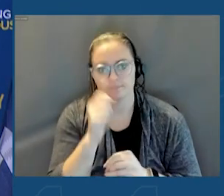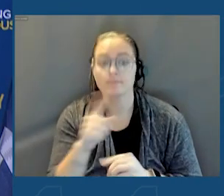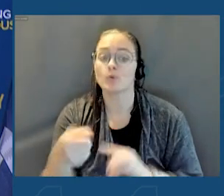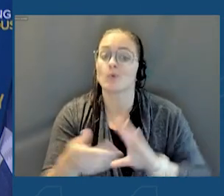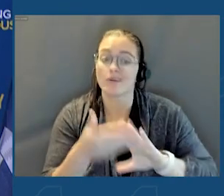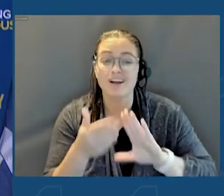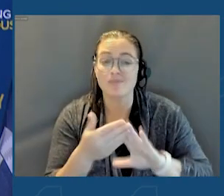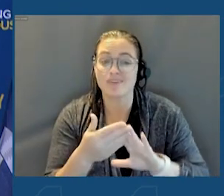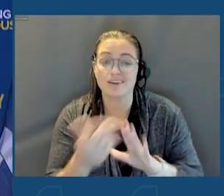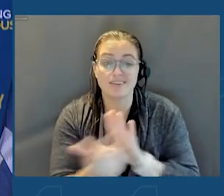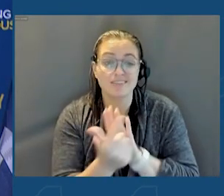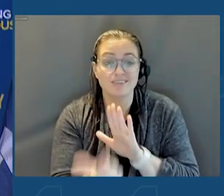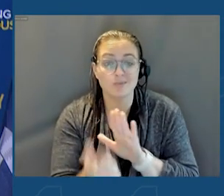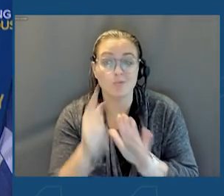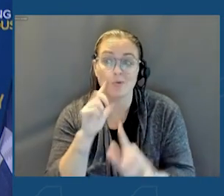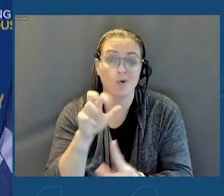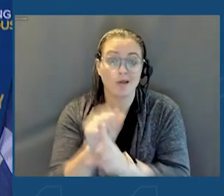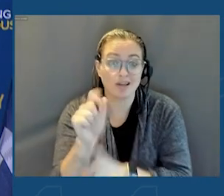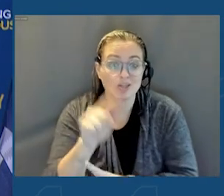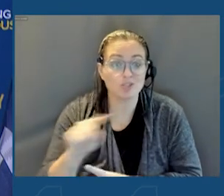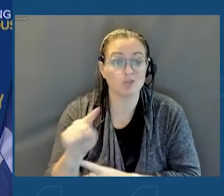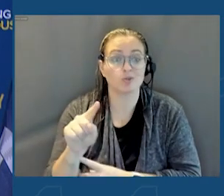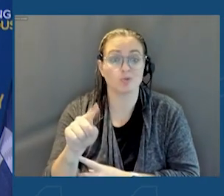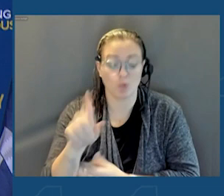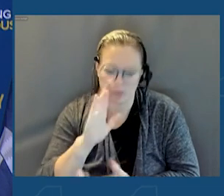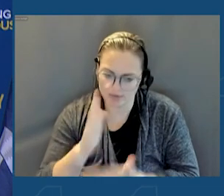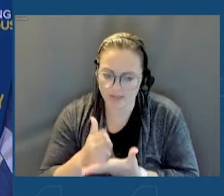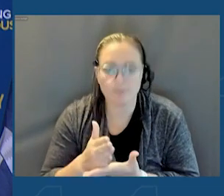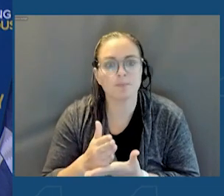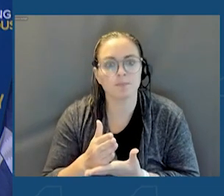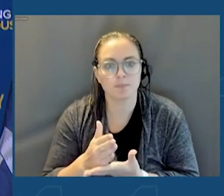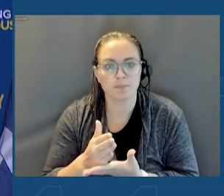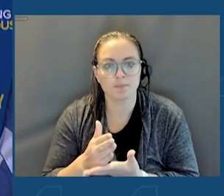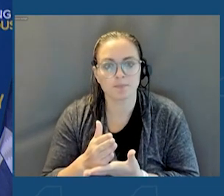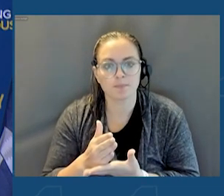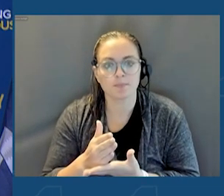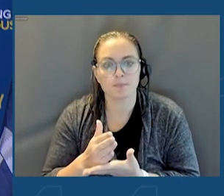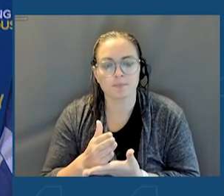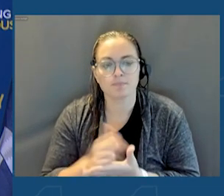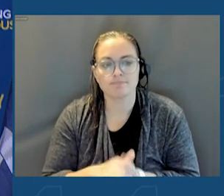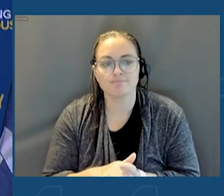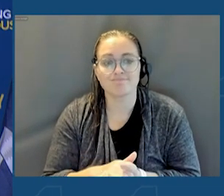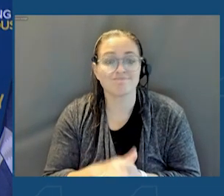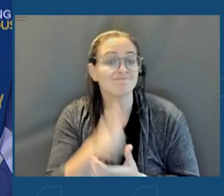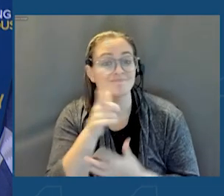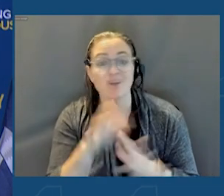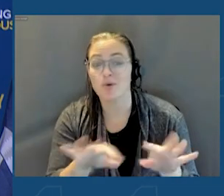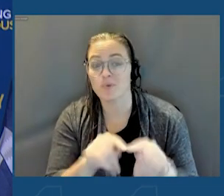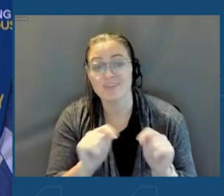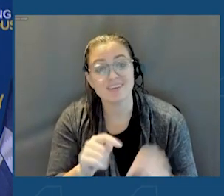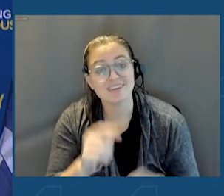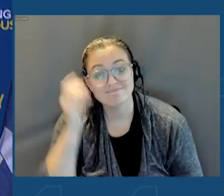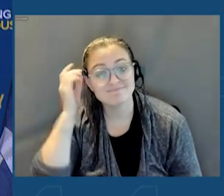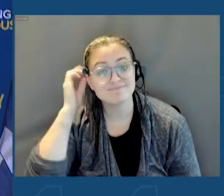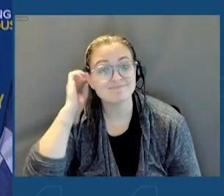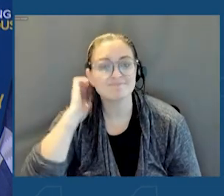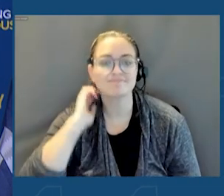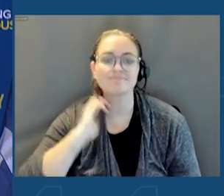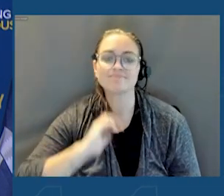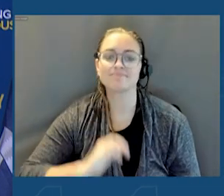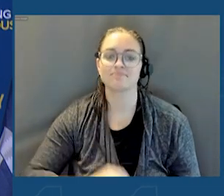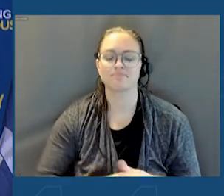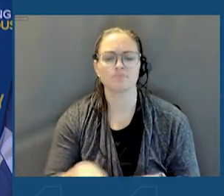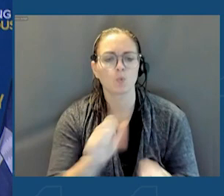illegally, you will be caught and you will be stopped. So it is just not worth it. So we're going to work together, enforce the